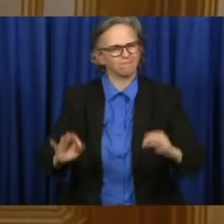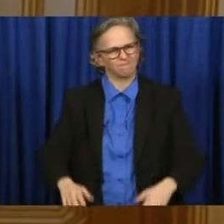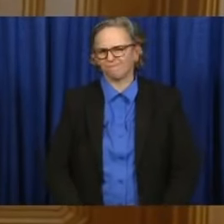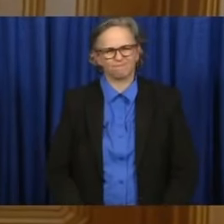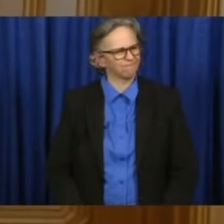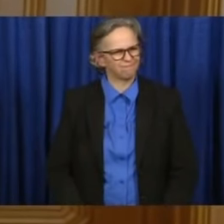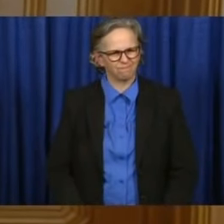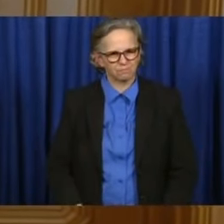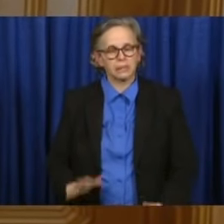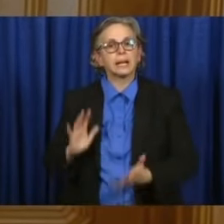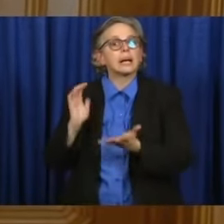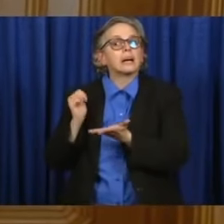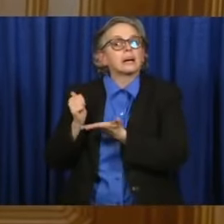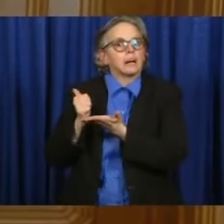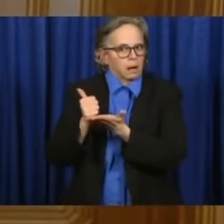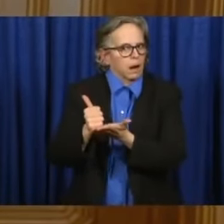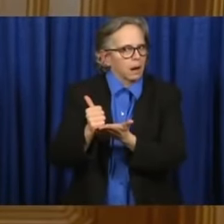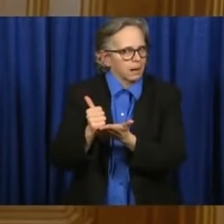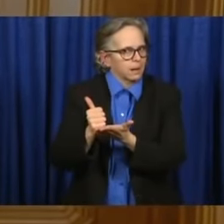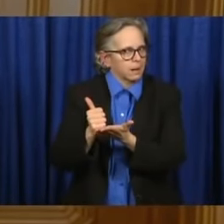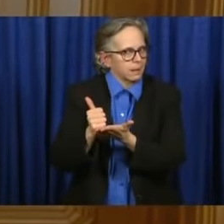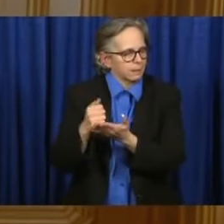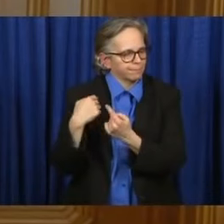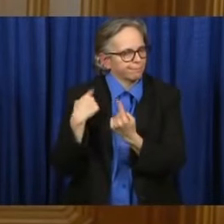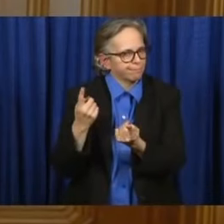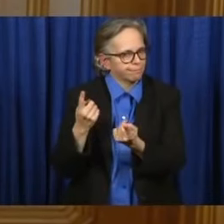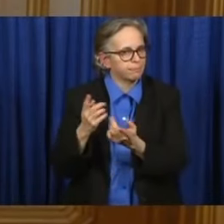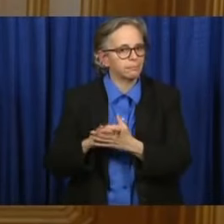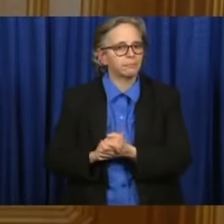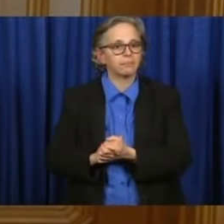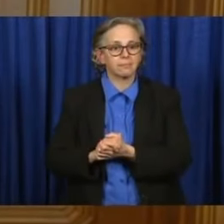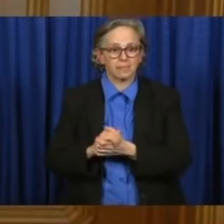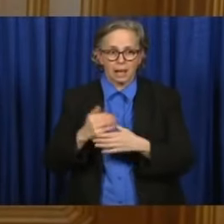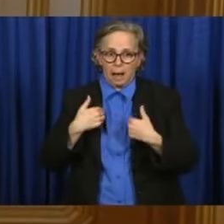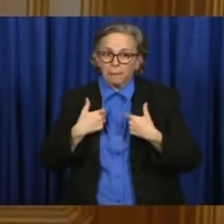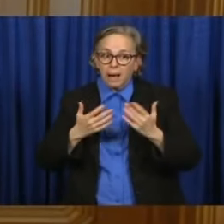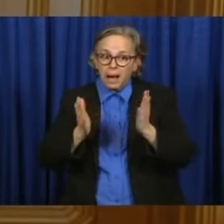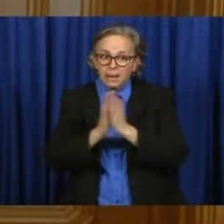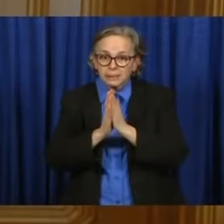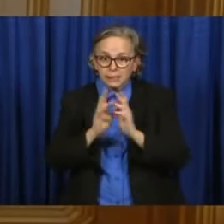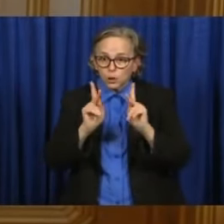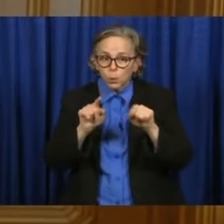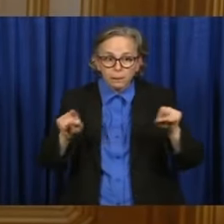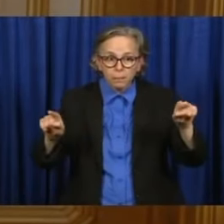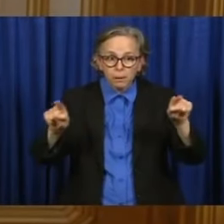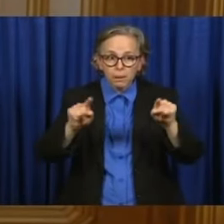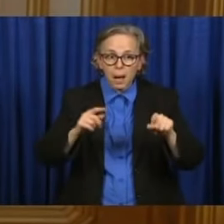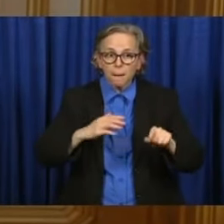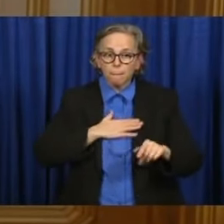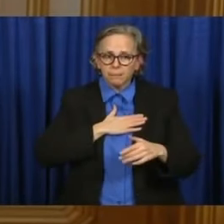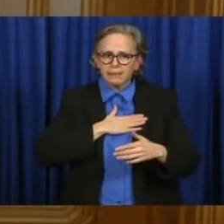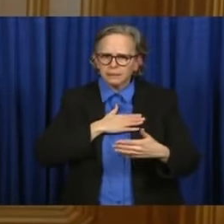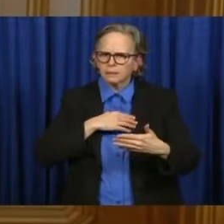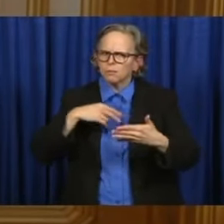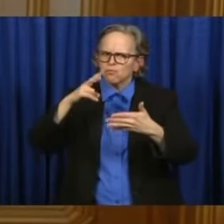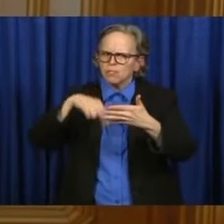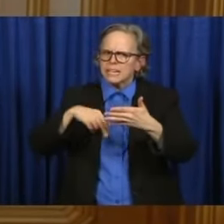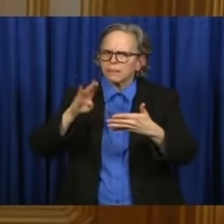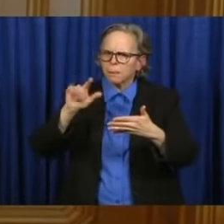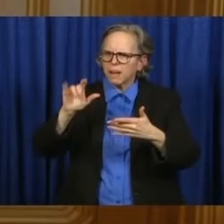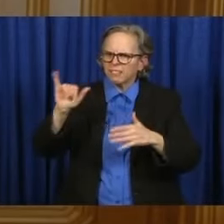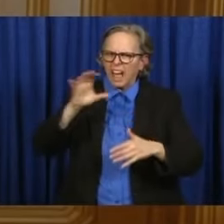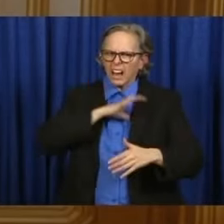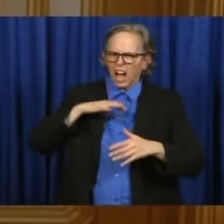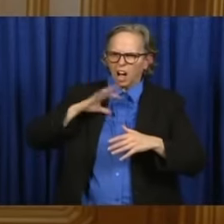helpful. And one of the things that I would ask people to do is to take a look at that bill and utilize anything they